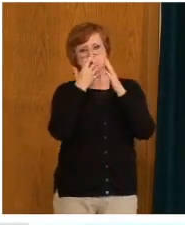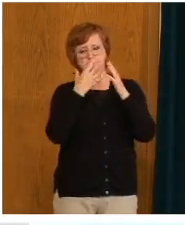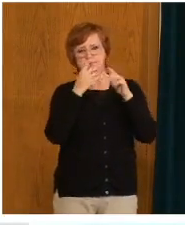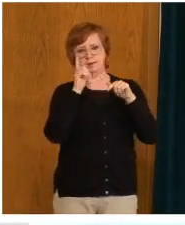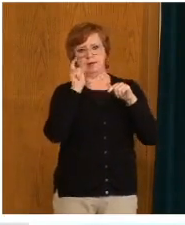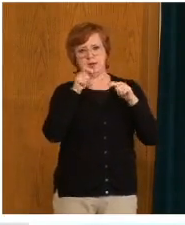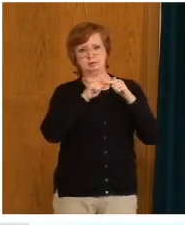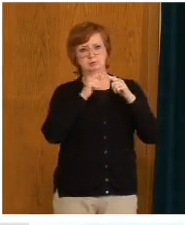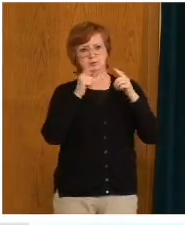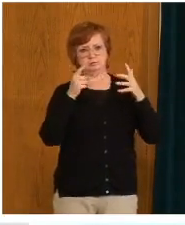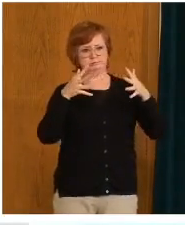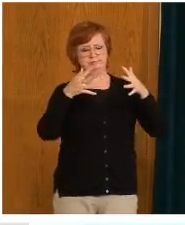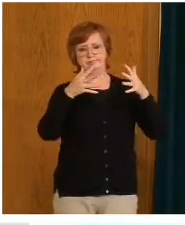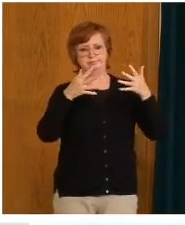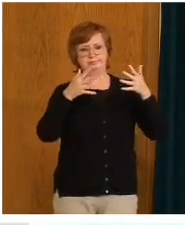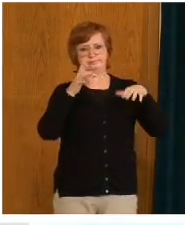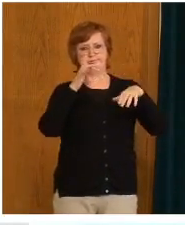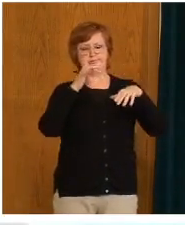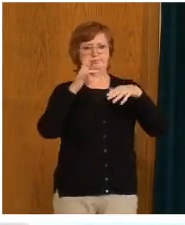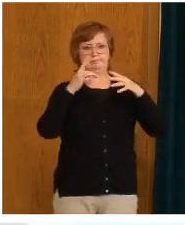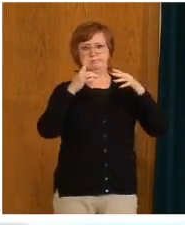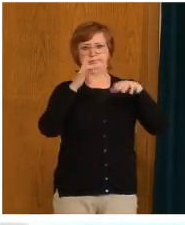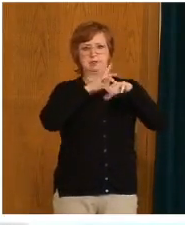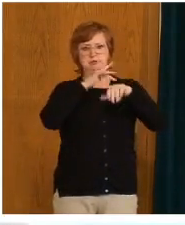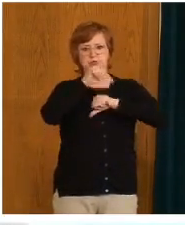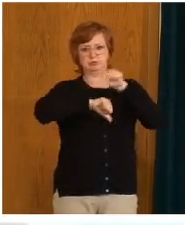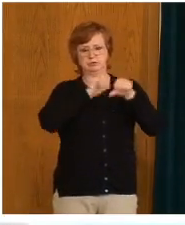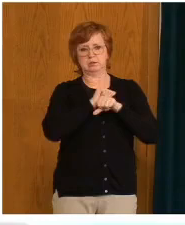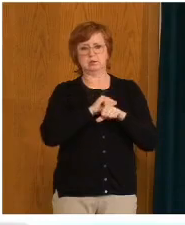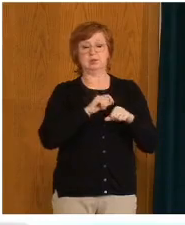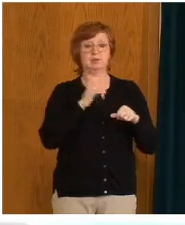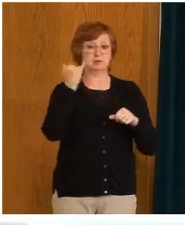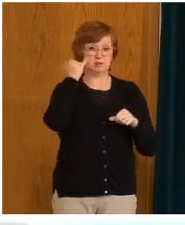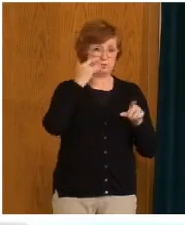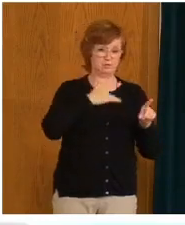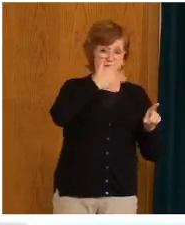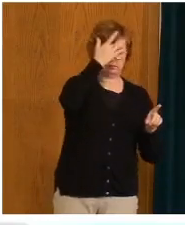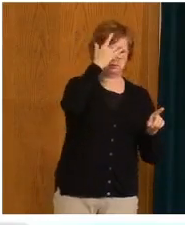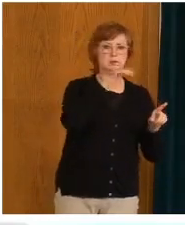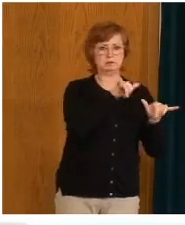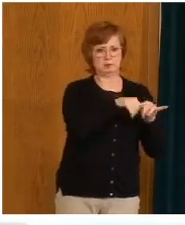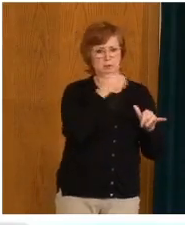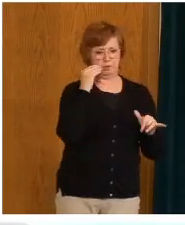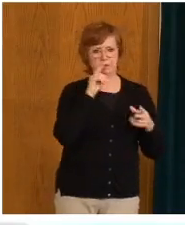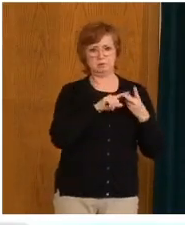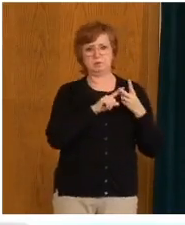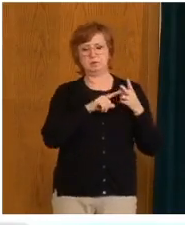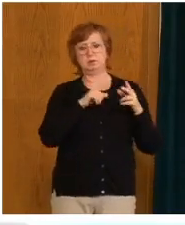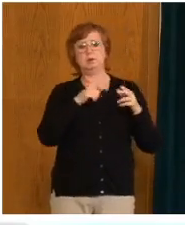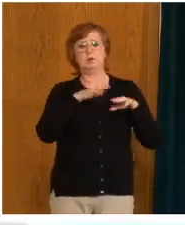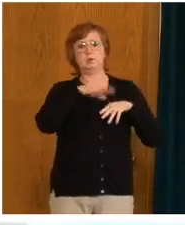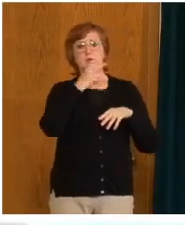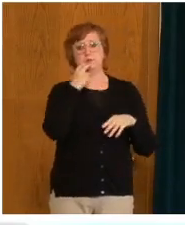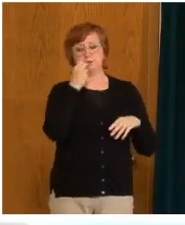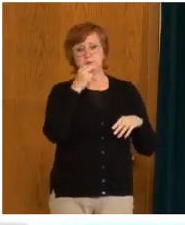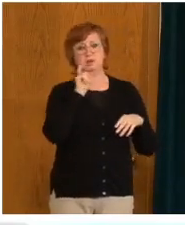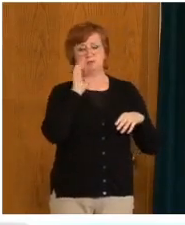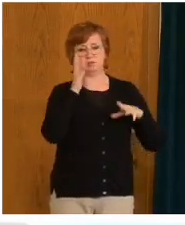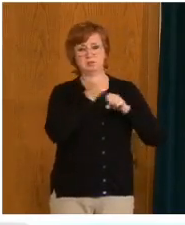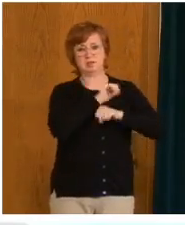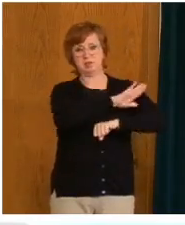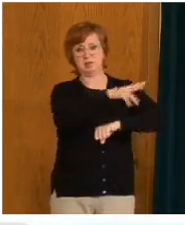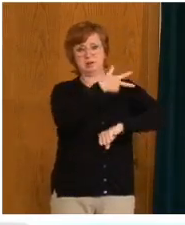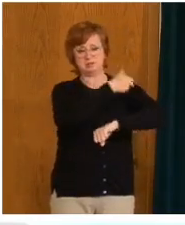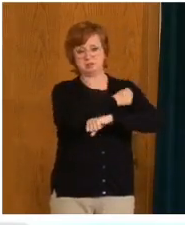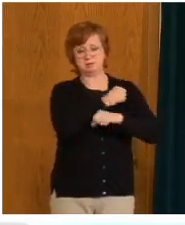Don't go and play if you're unwell. Again, we expect everyone 12 and older to get vaccinated over the coming days and weeks. Outdoors